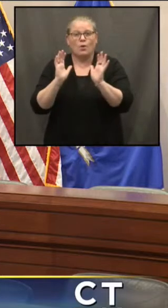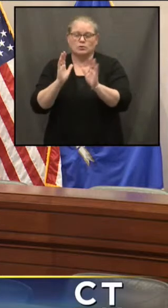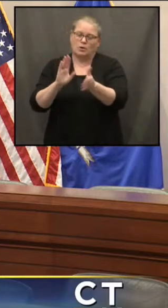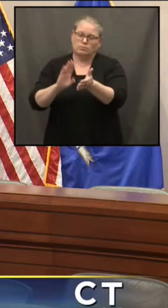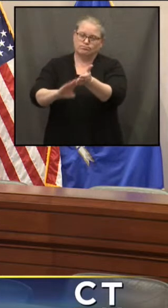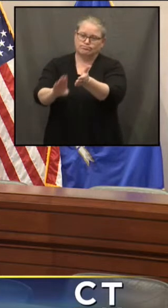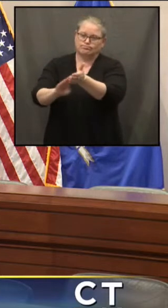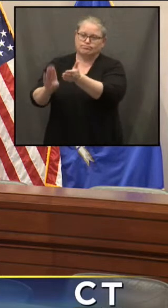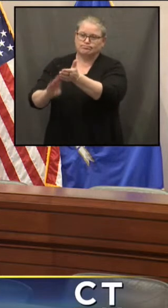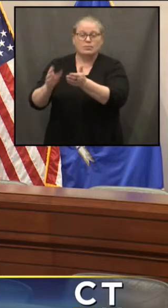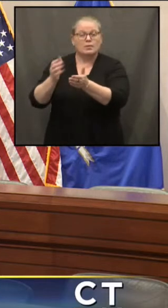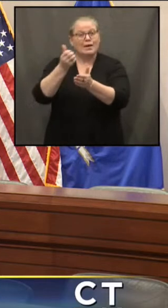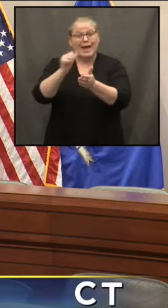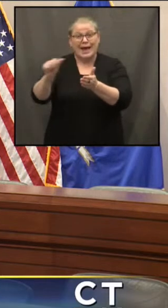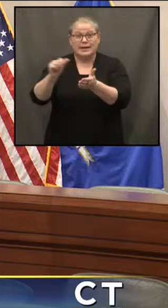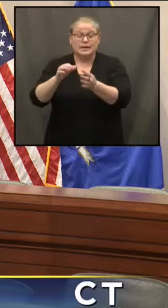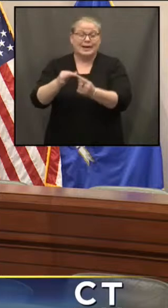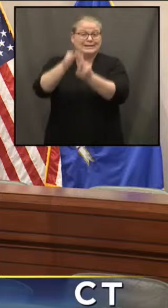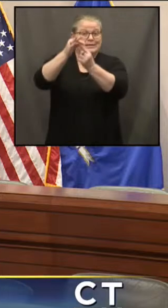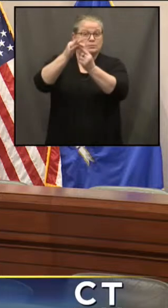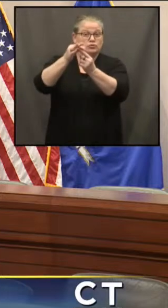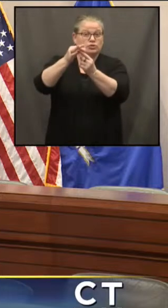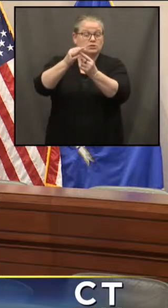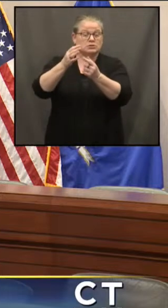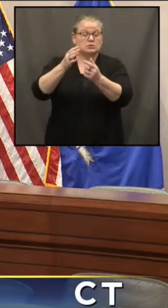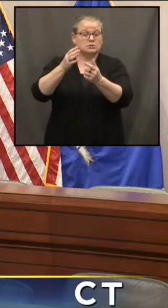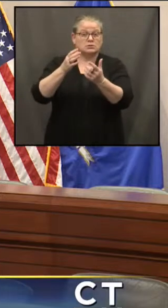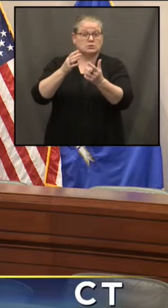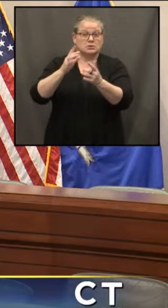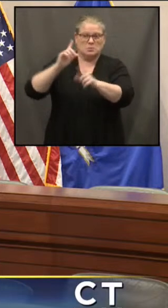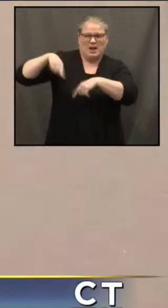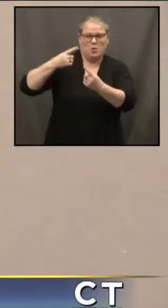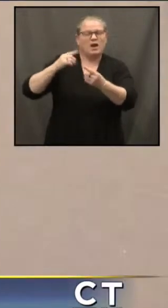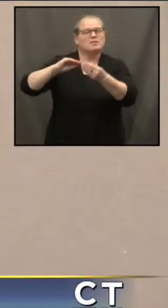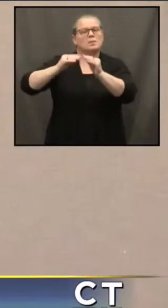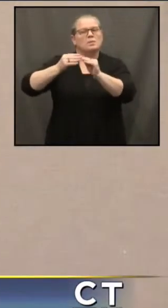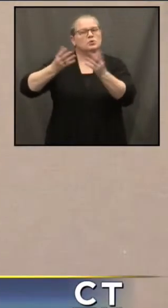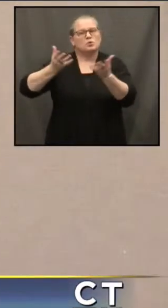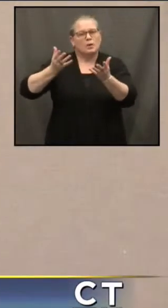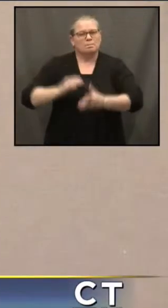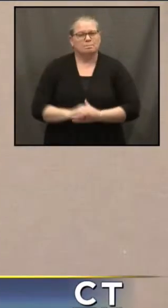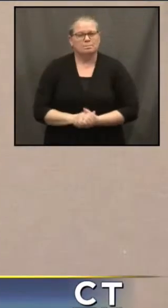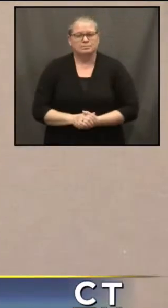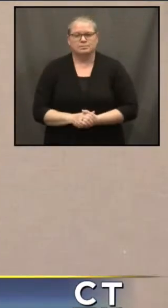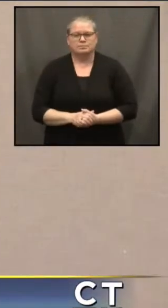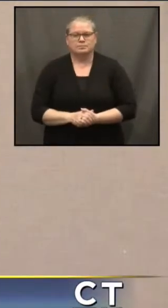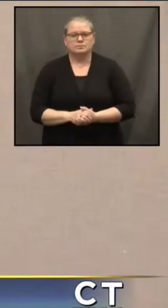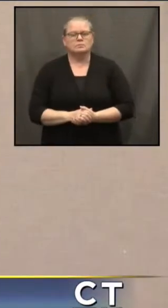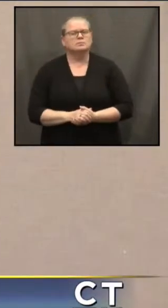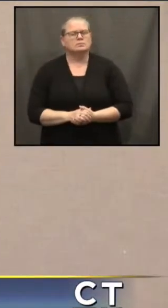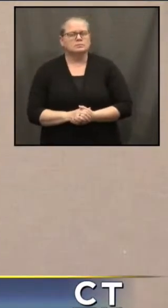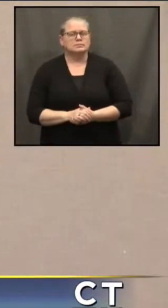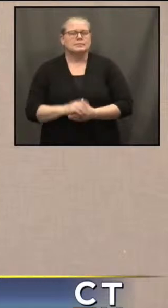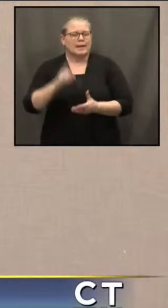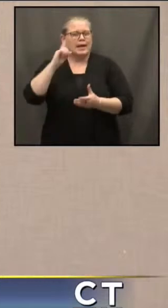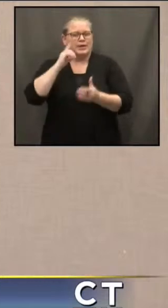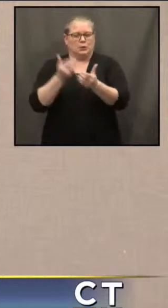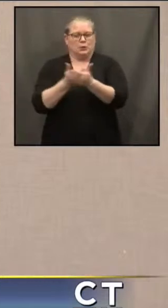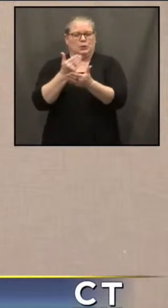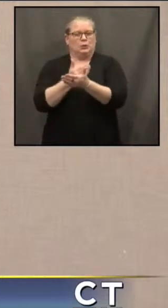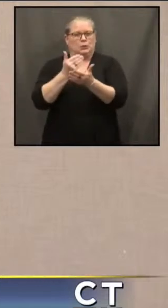state contractors? It's been a while. Hi, Paul. Yeah, in fact, I think we're planning on releasing the latest updated